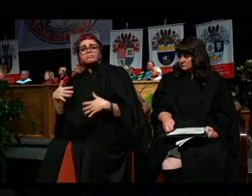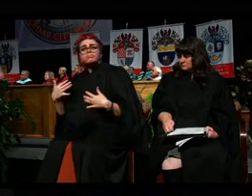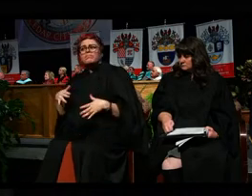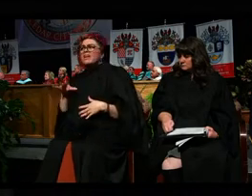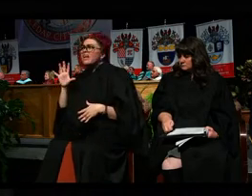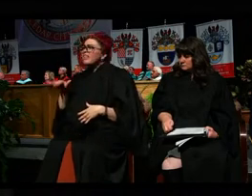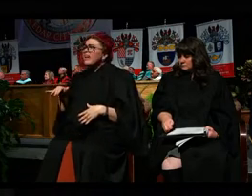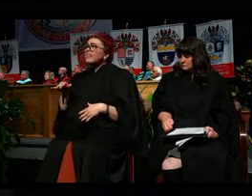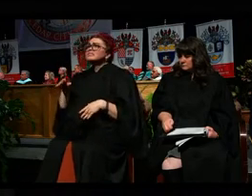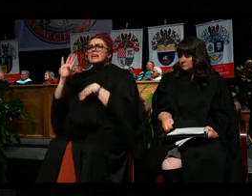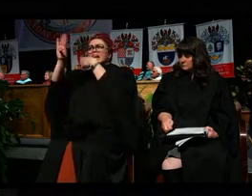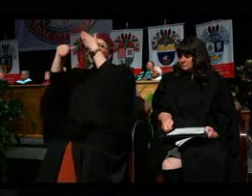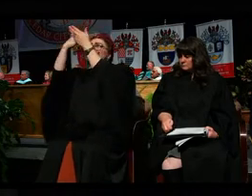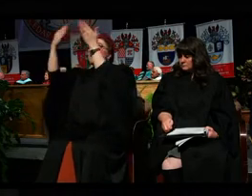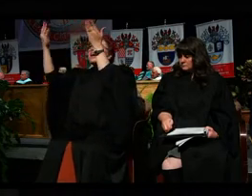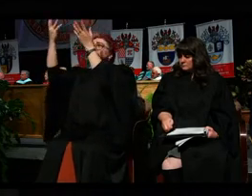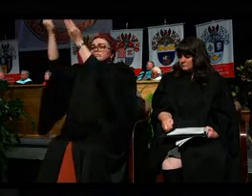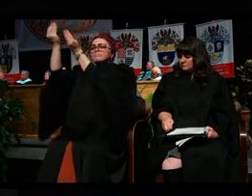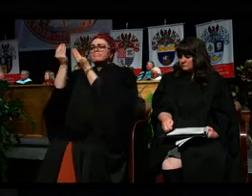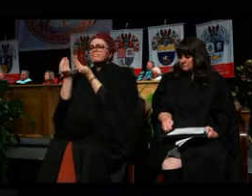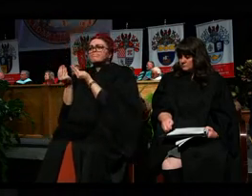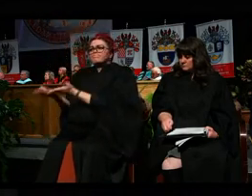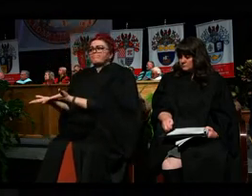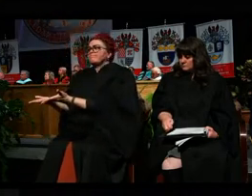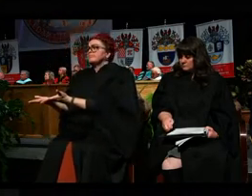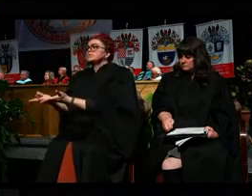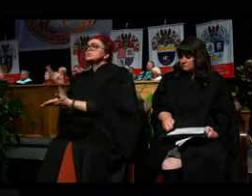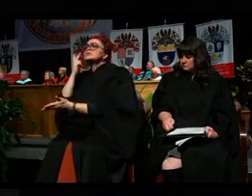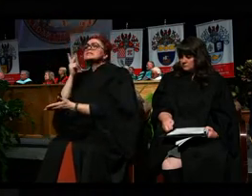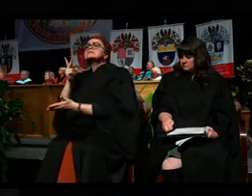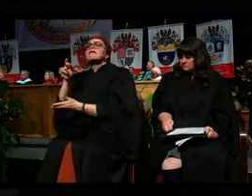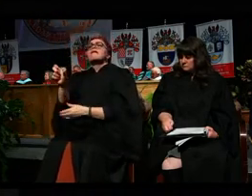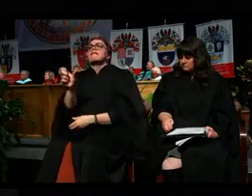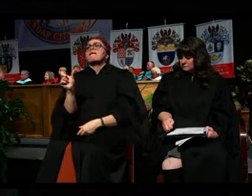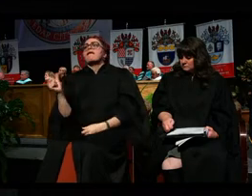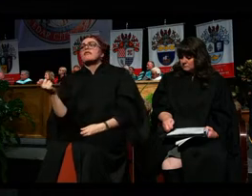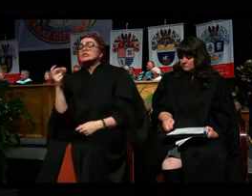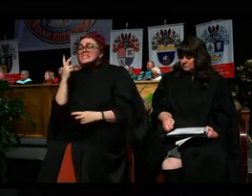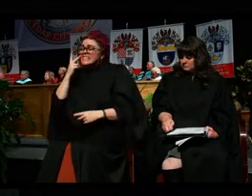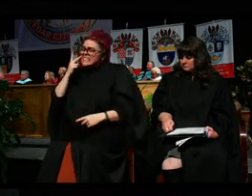It's a heaven-sent gift to see others.